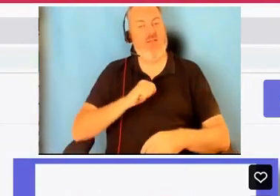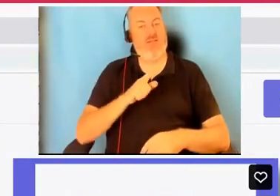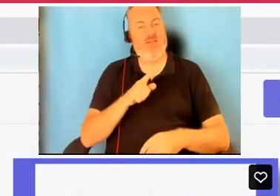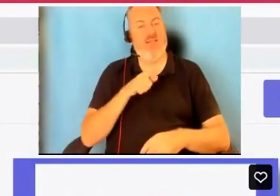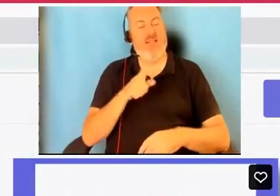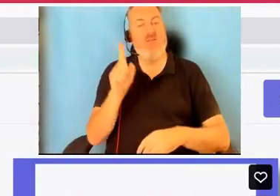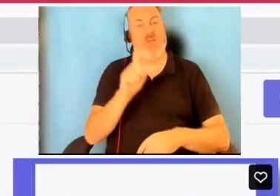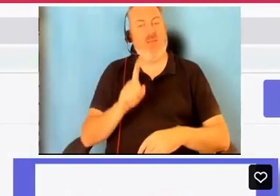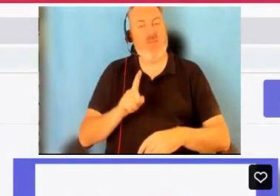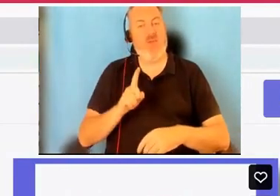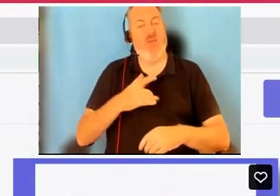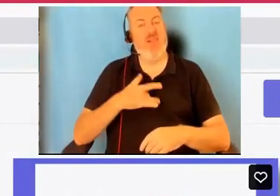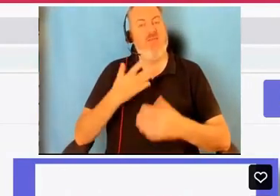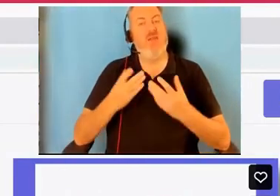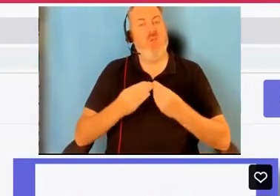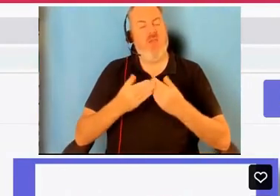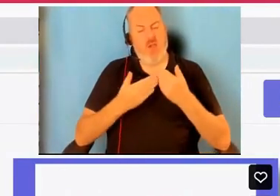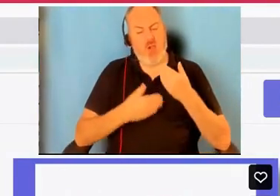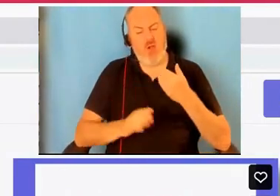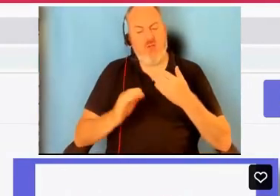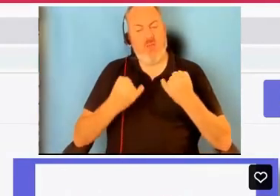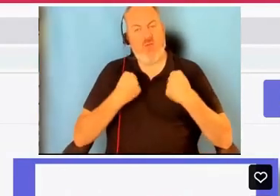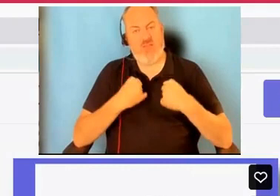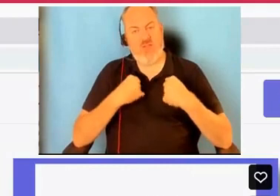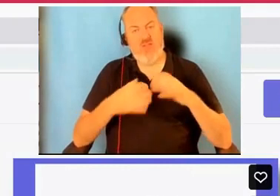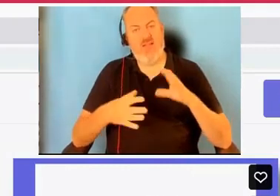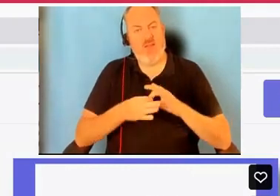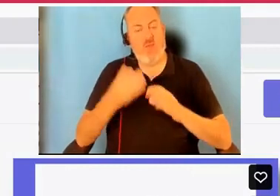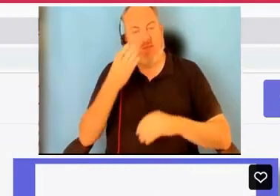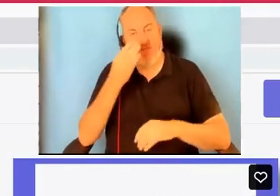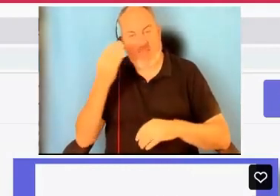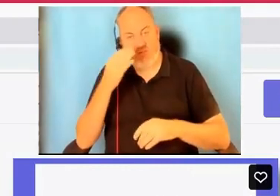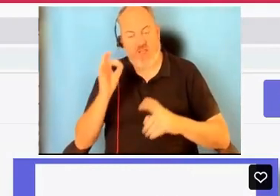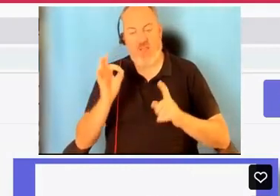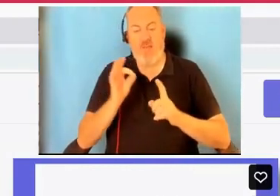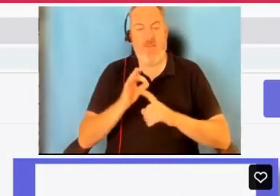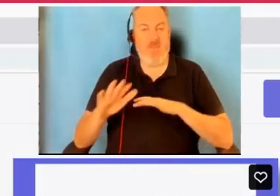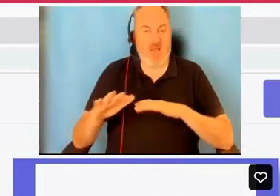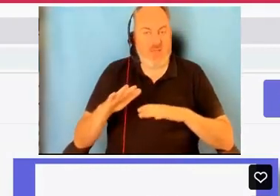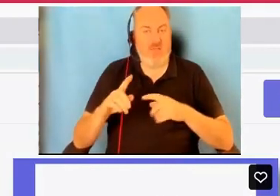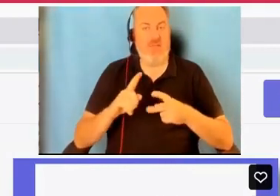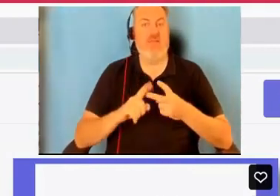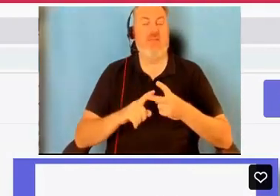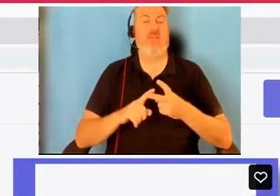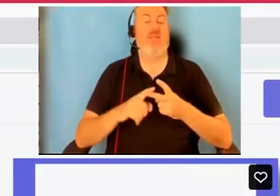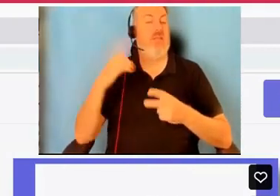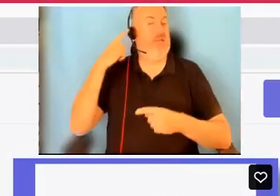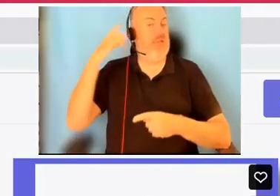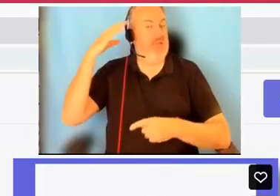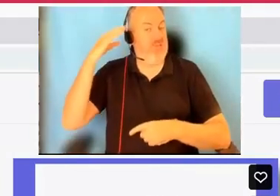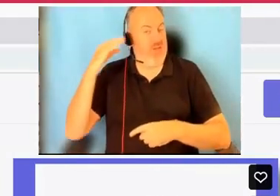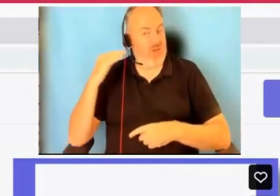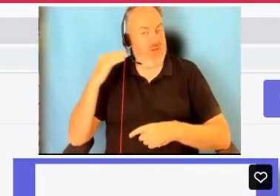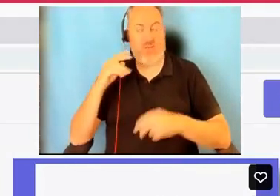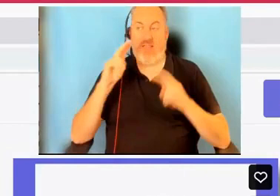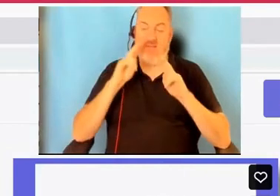living with long-term conditions, focusing on dementia, Parkinson's disease, vision impairment, and hearing loss. And it's